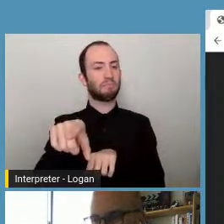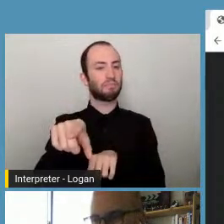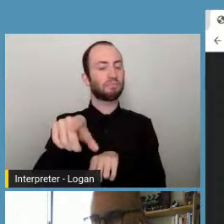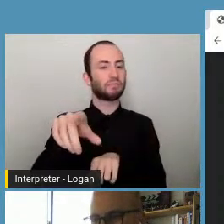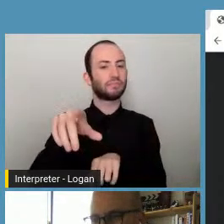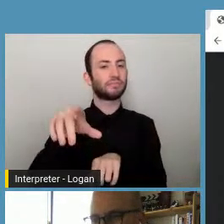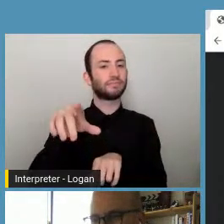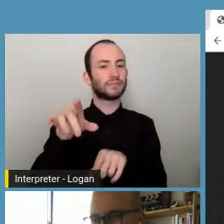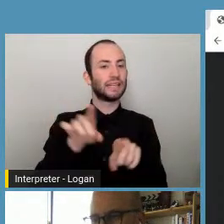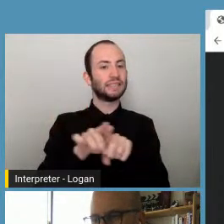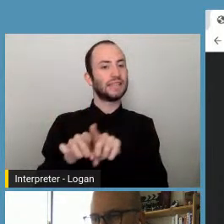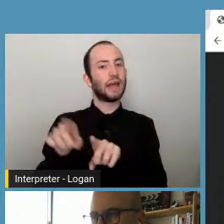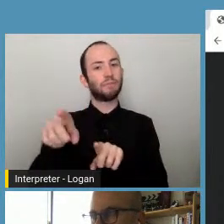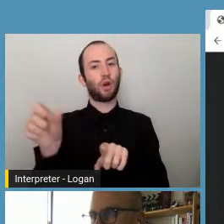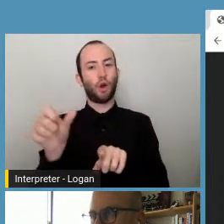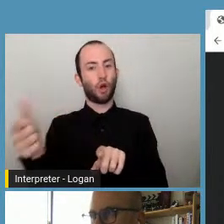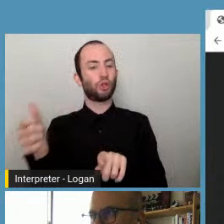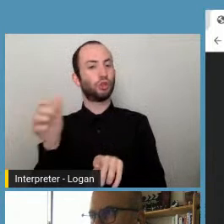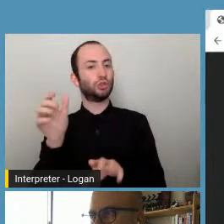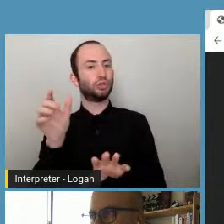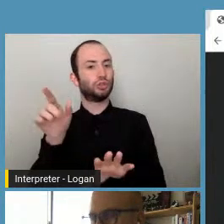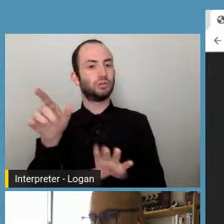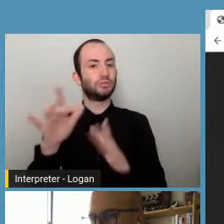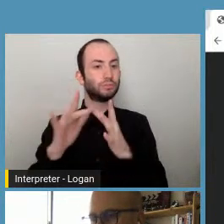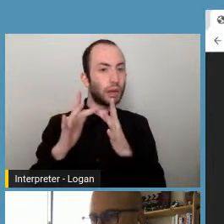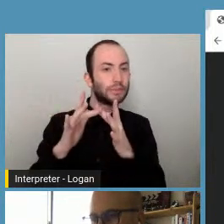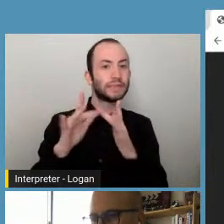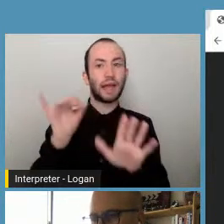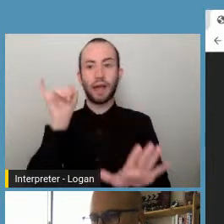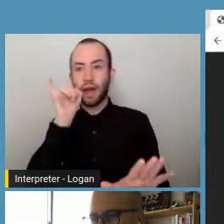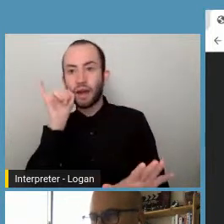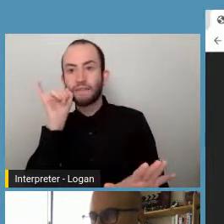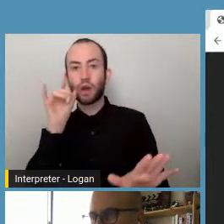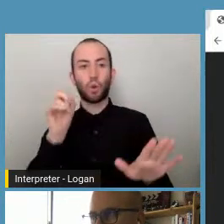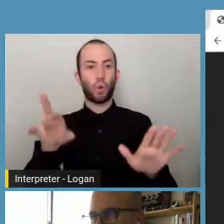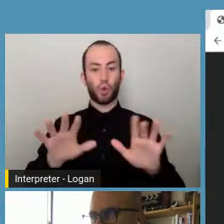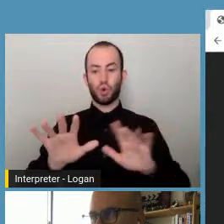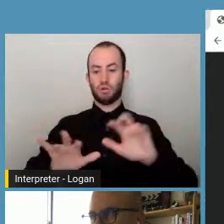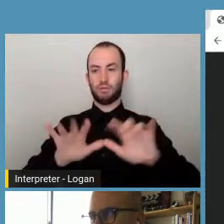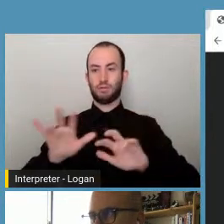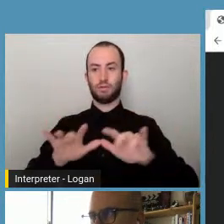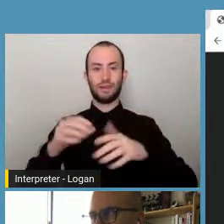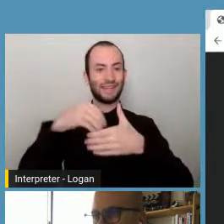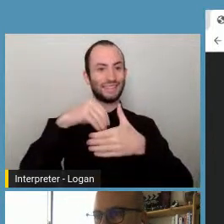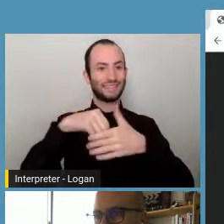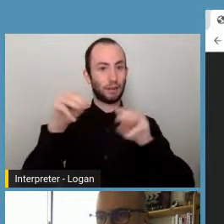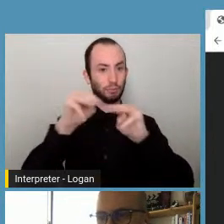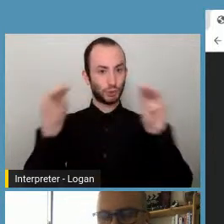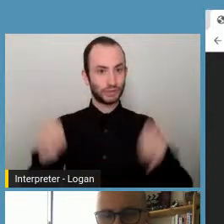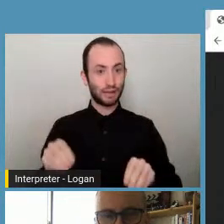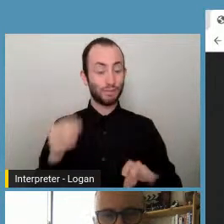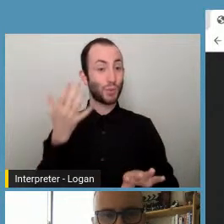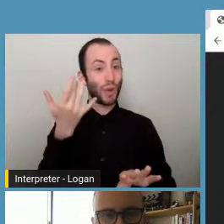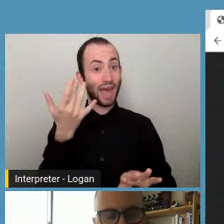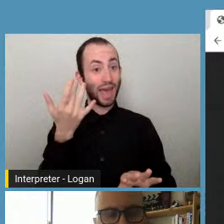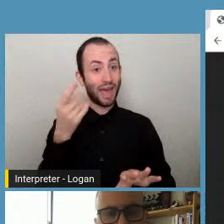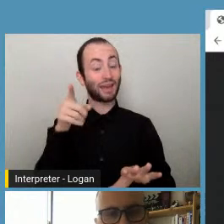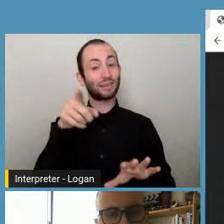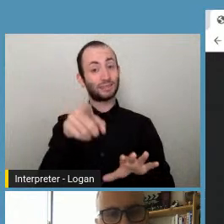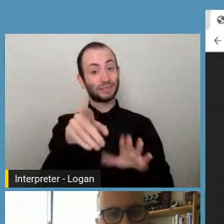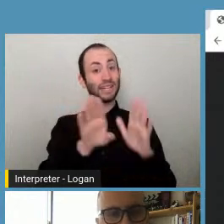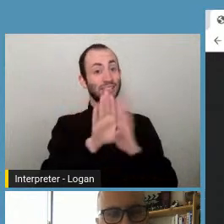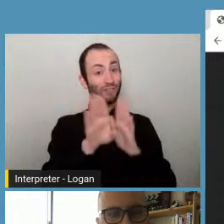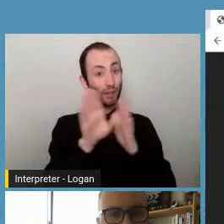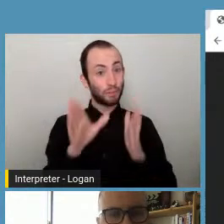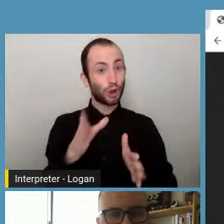webinar, or on an iPhone app, or on a digital kiosk in a museum, it's because the developers and designers have created